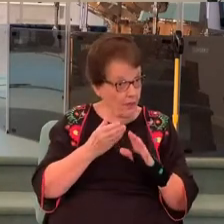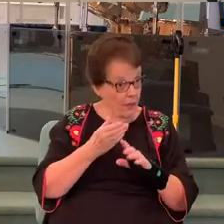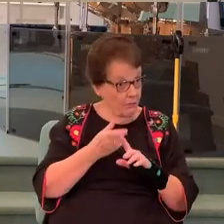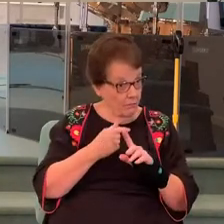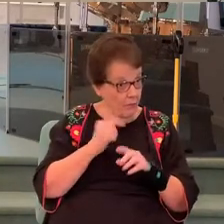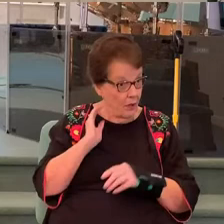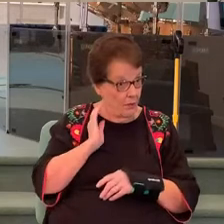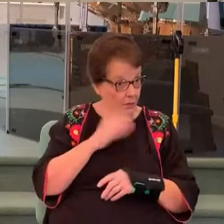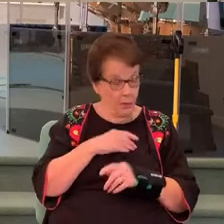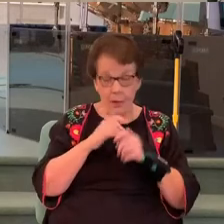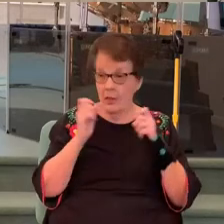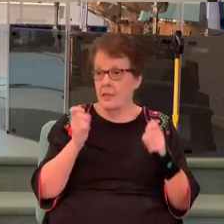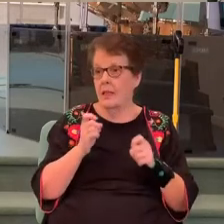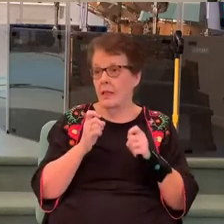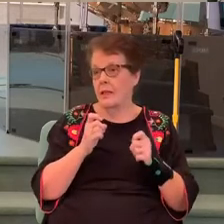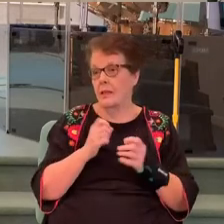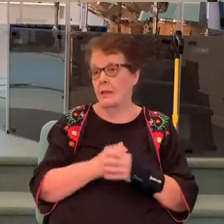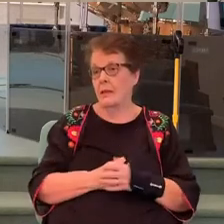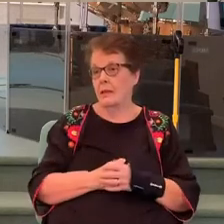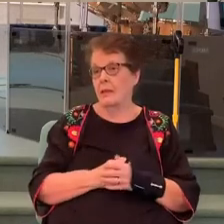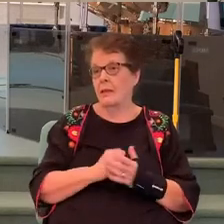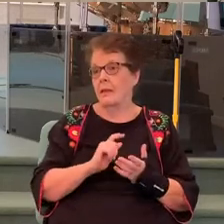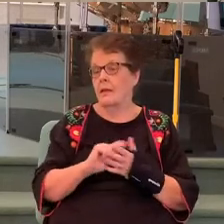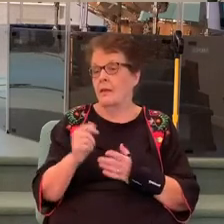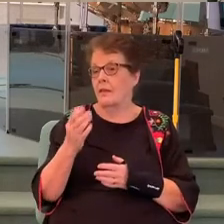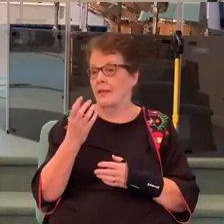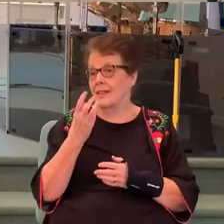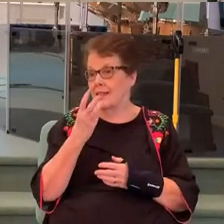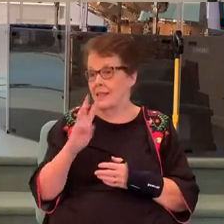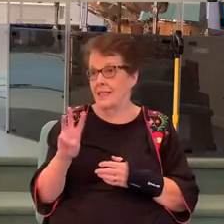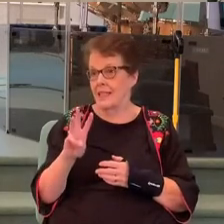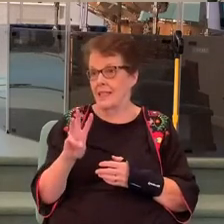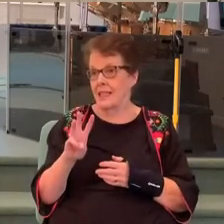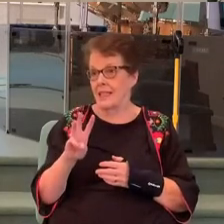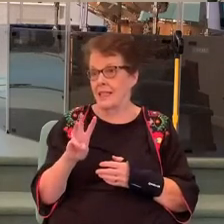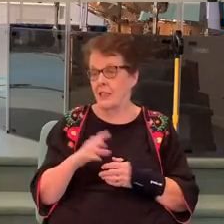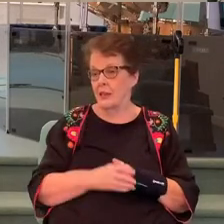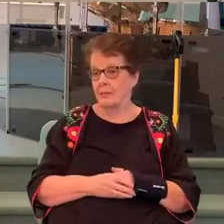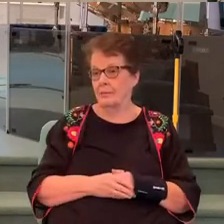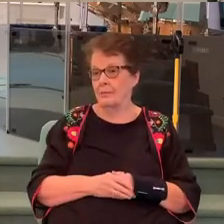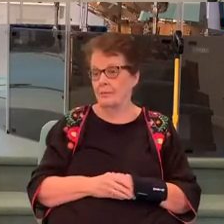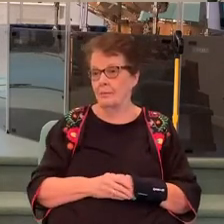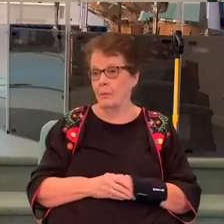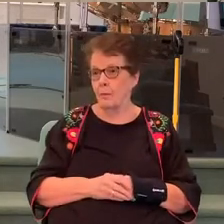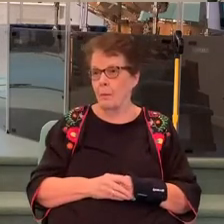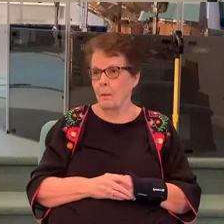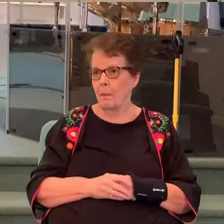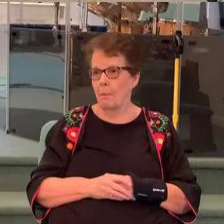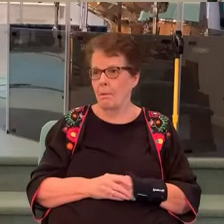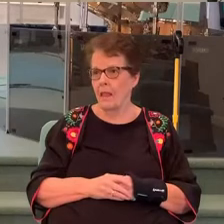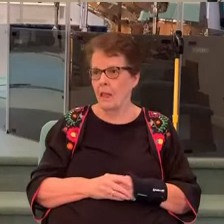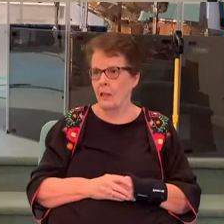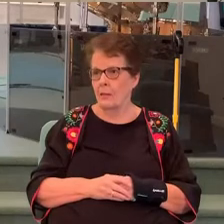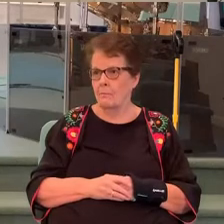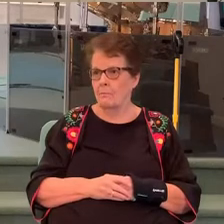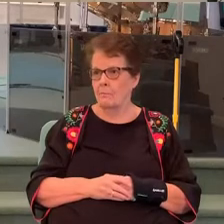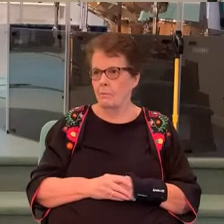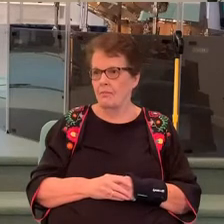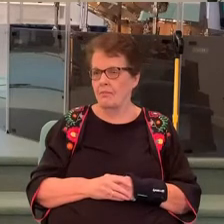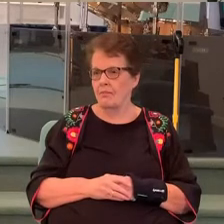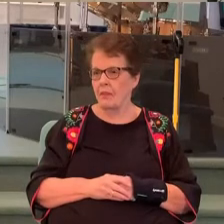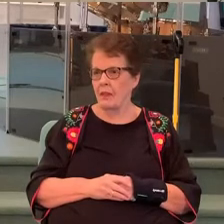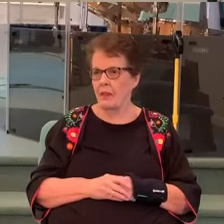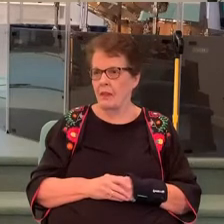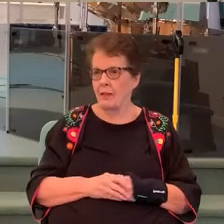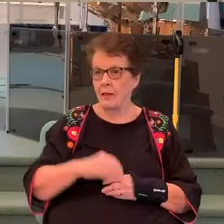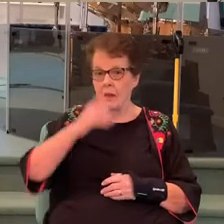And then going on in verse 16, and here's where the rubber meets the road, I think, in this passage. Therefore, because of